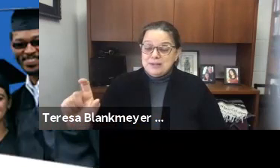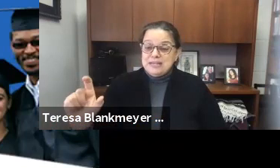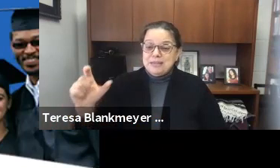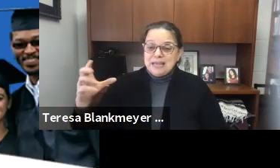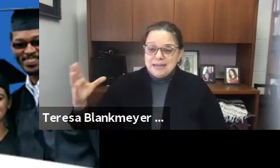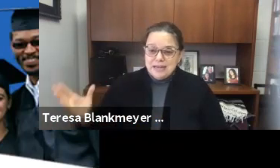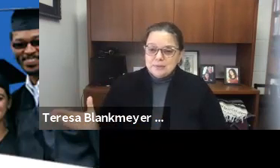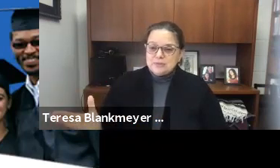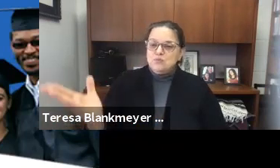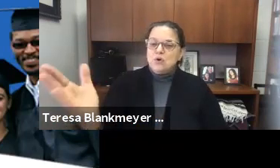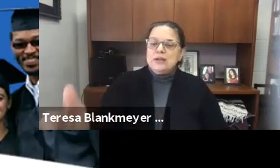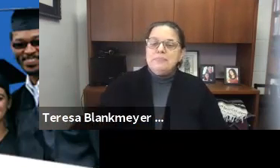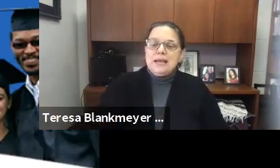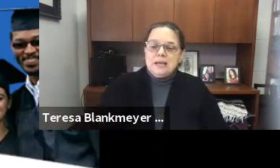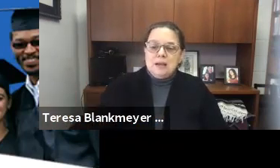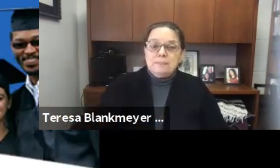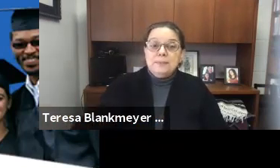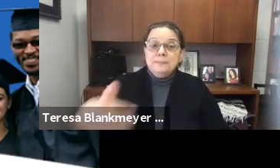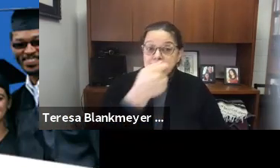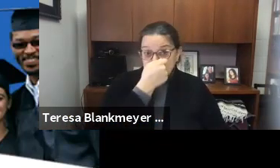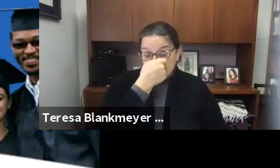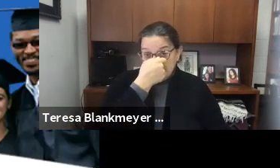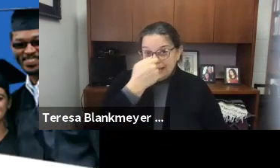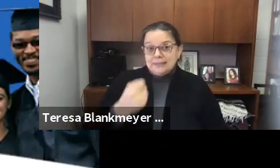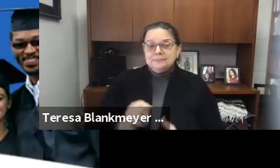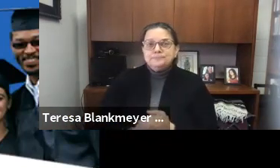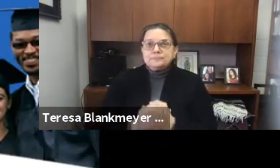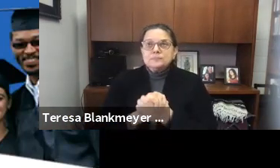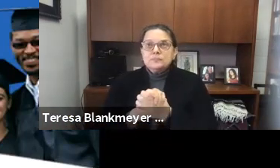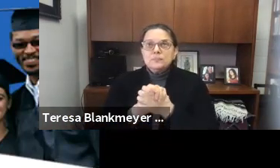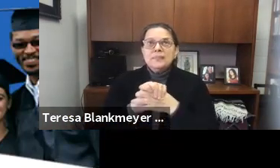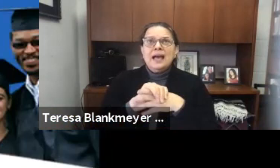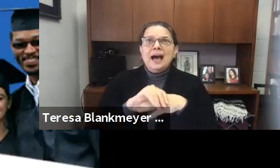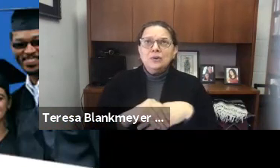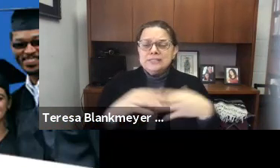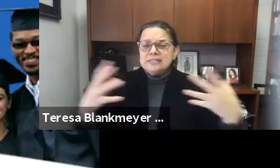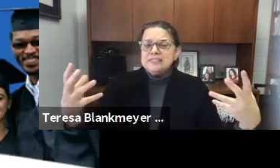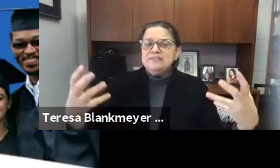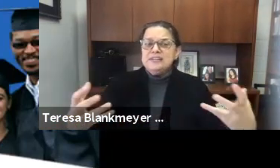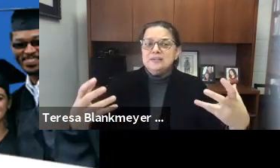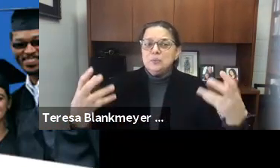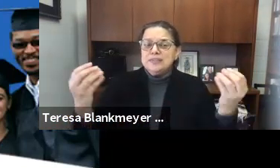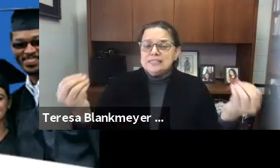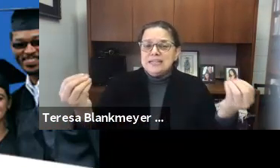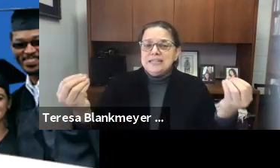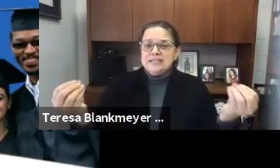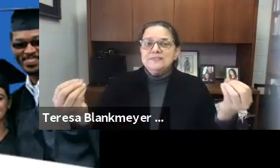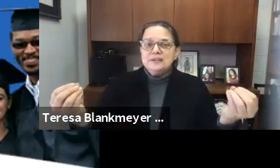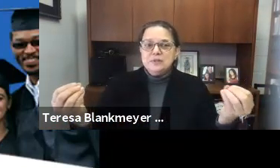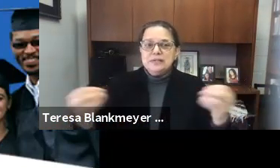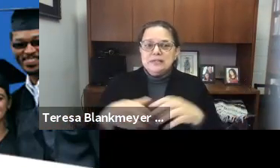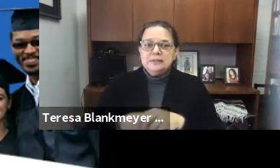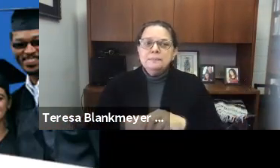the pandemic, and now it's roaring back up. And how does this fit with the signing